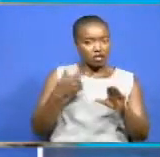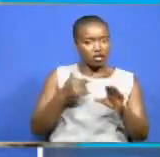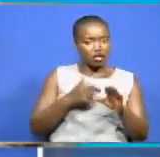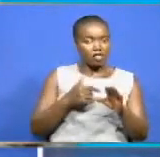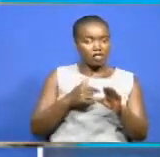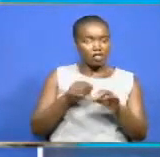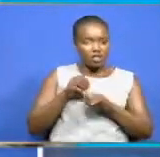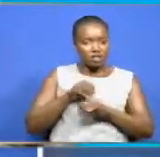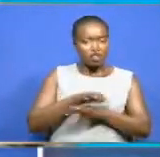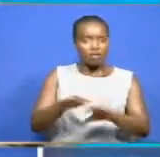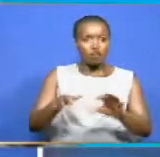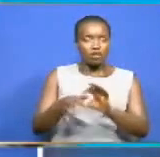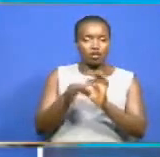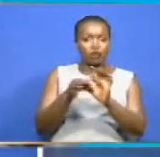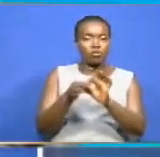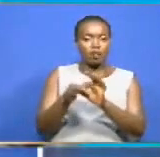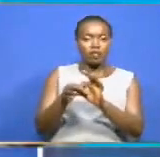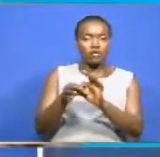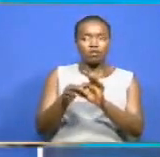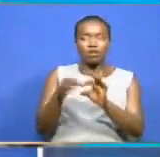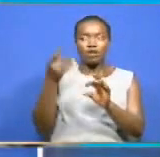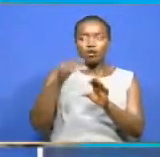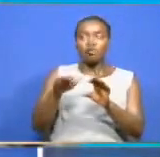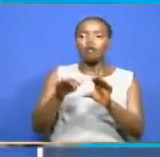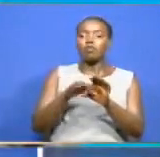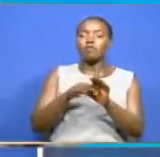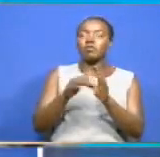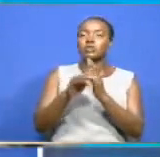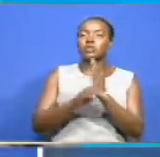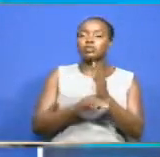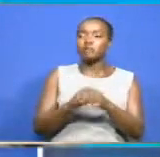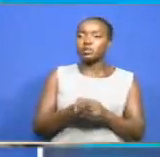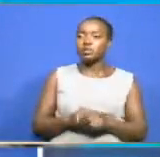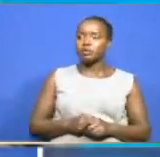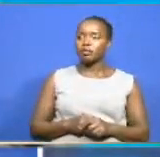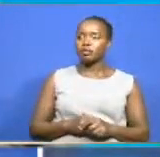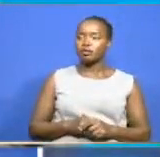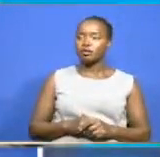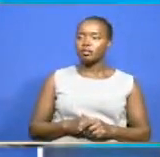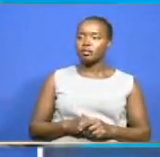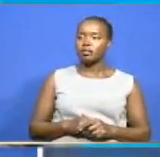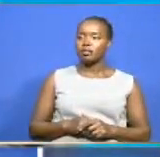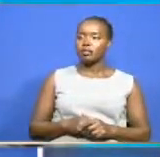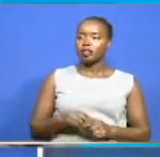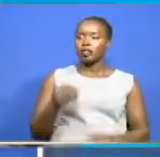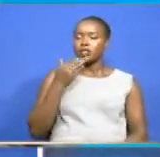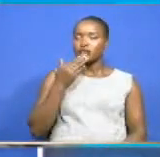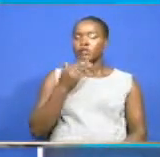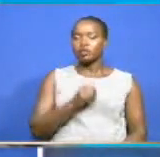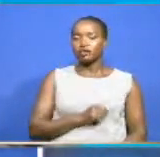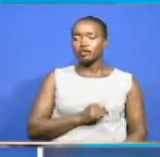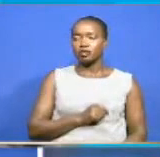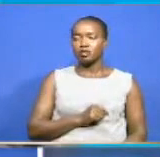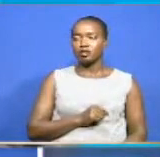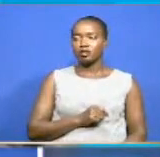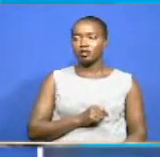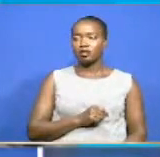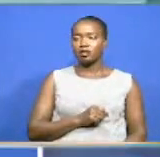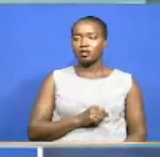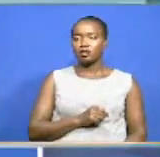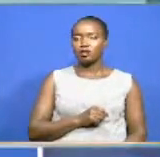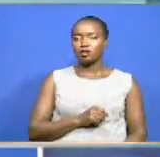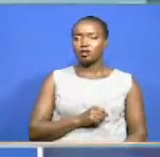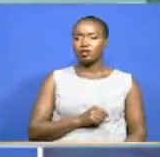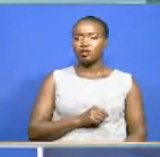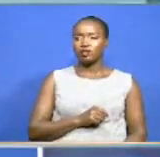a streamlined cooperative movement for membership? Okay, thank you very much, Alan. As you